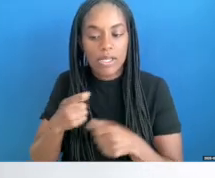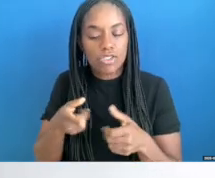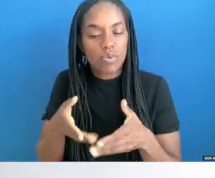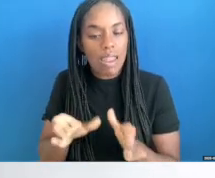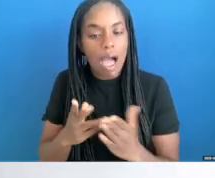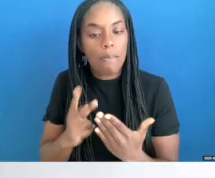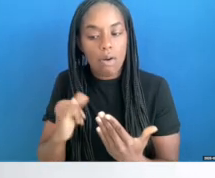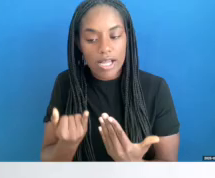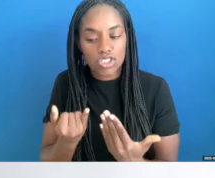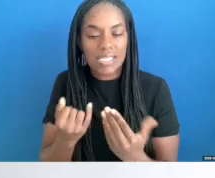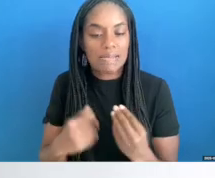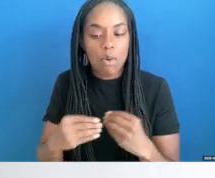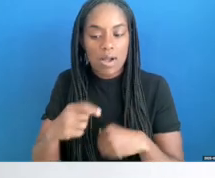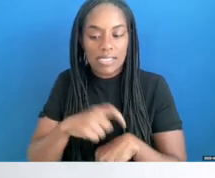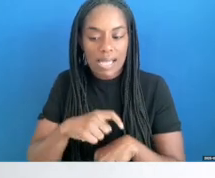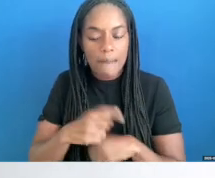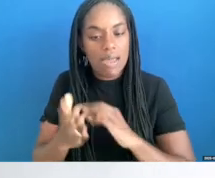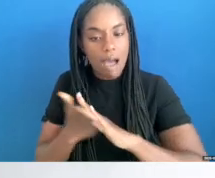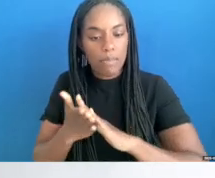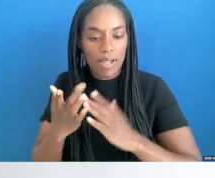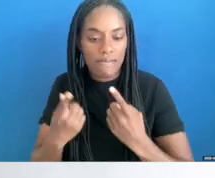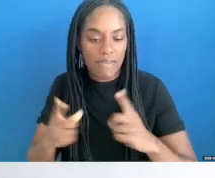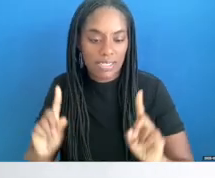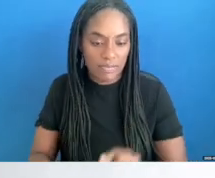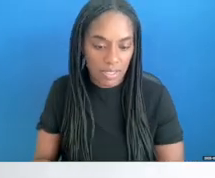effectively. Next slide, please.